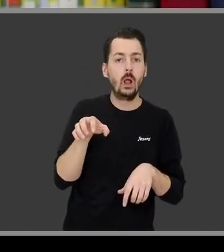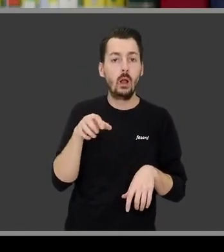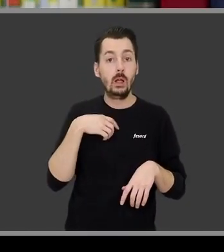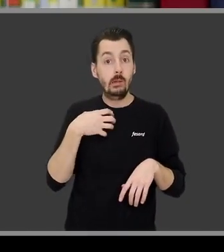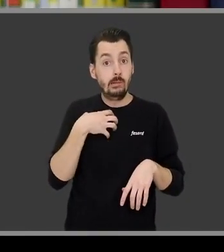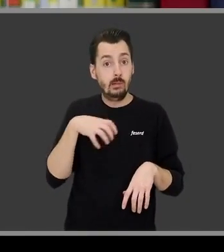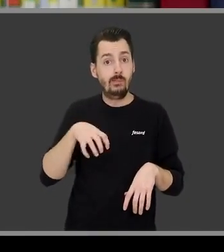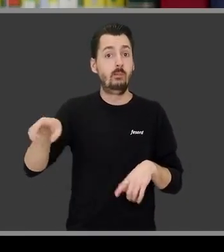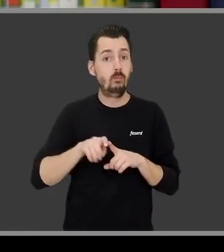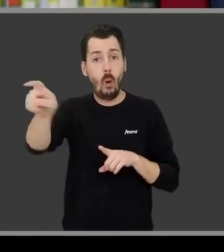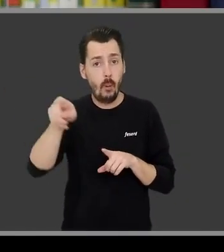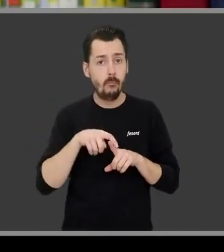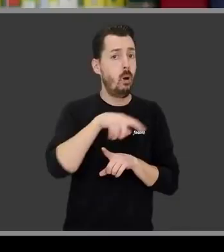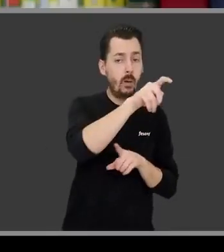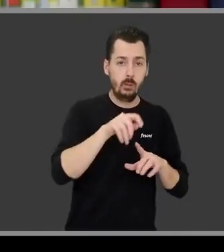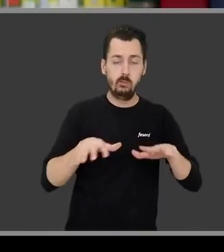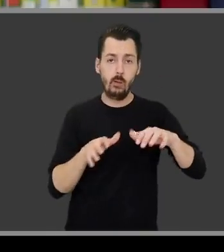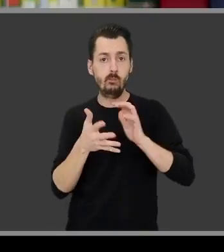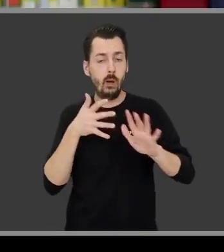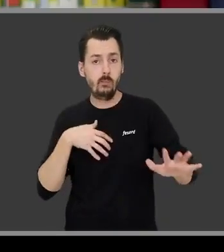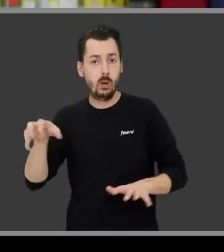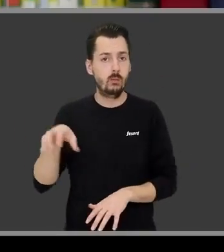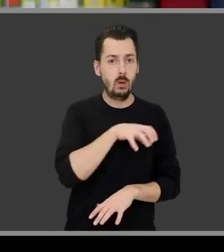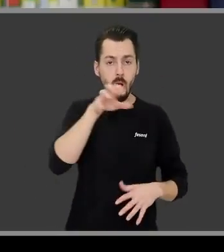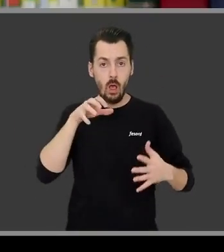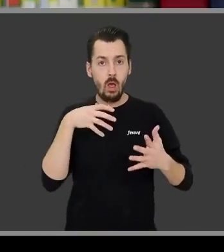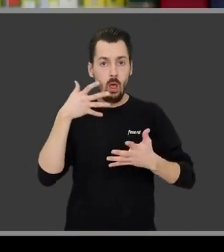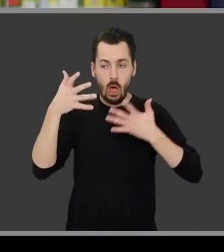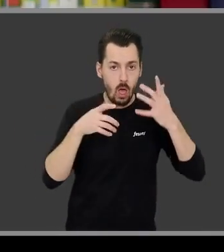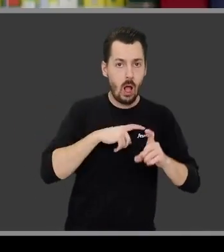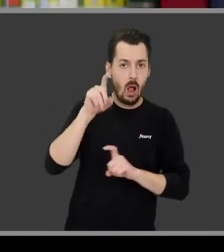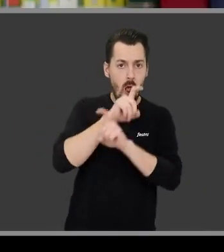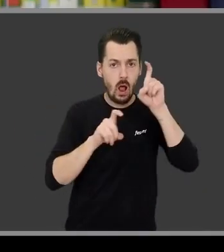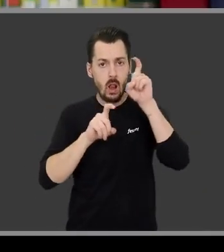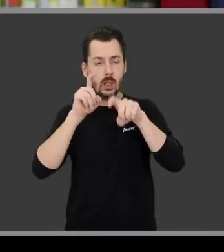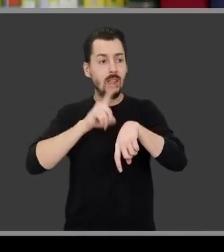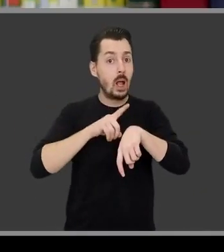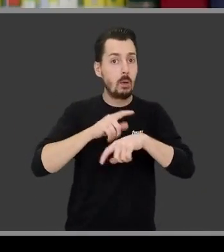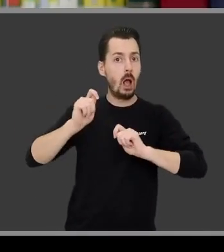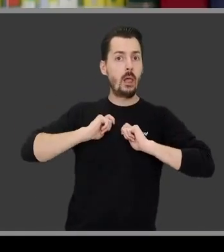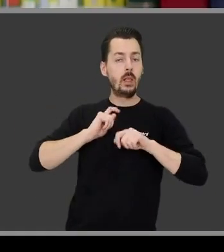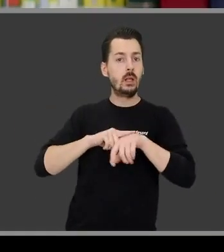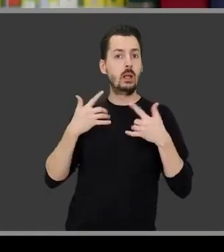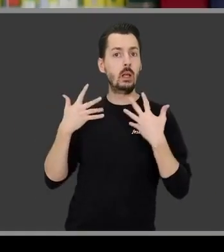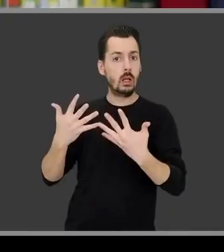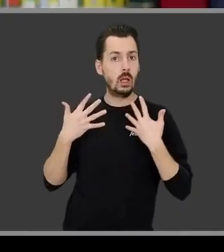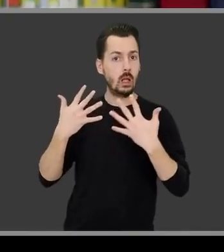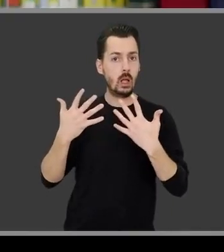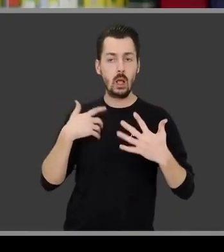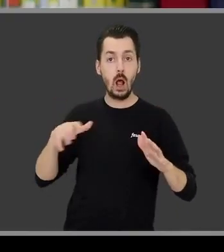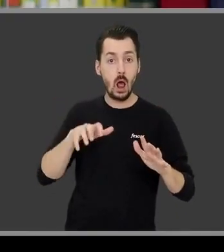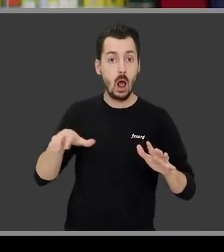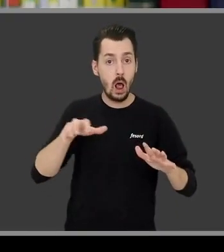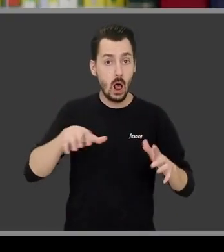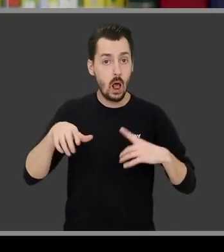very small, that they ask you to perform rapid movements when it comes to filling out forms, that they have time limits when it comes